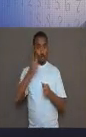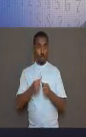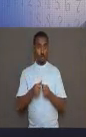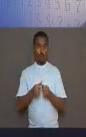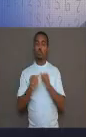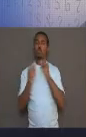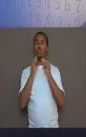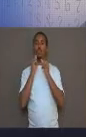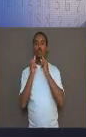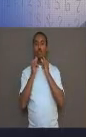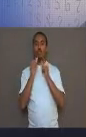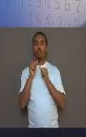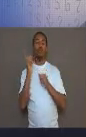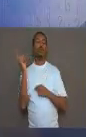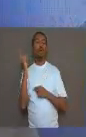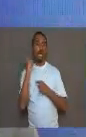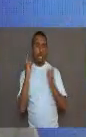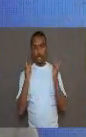on information you heard.